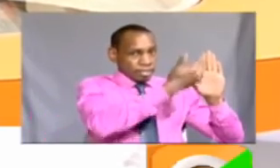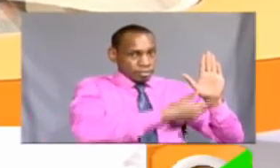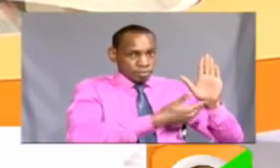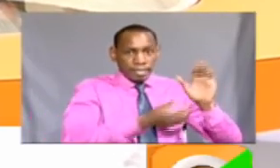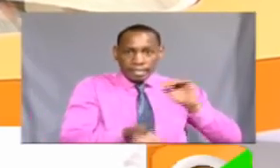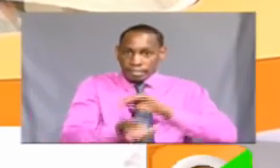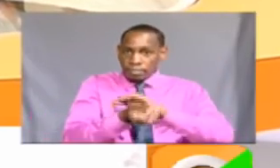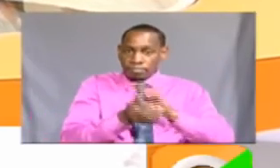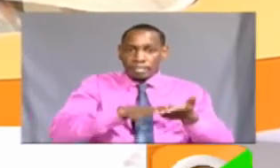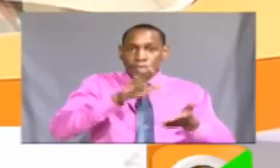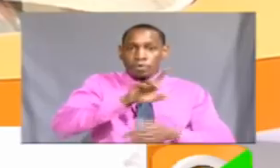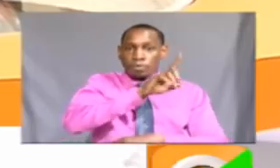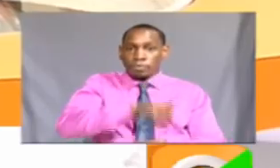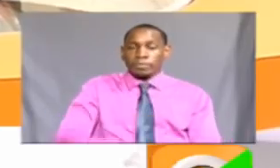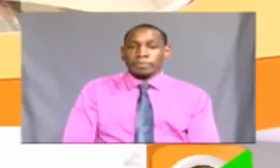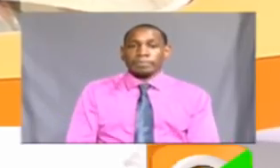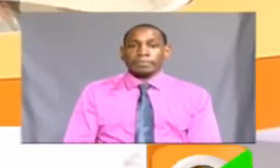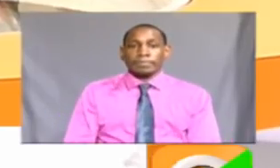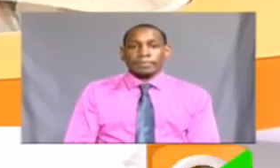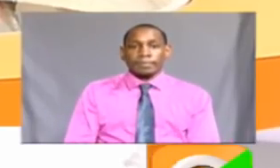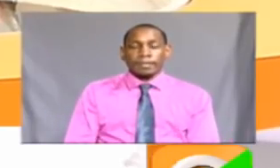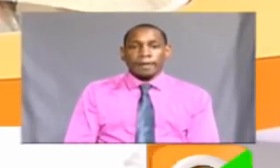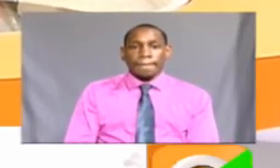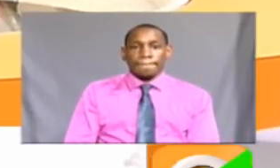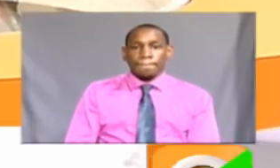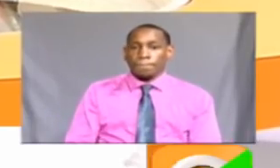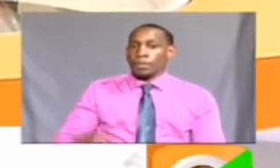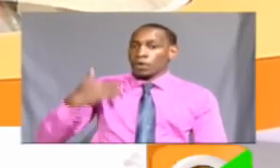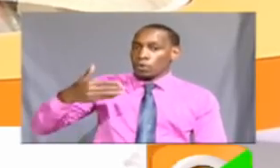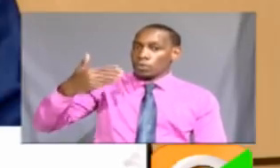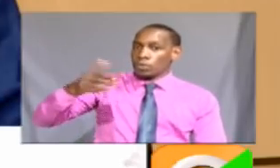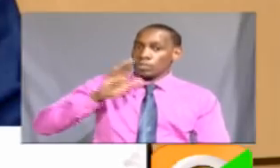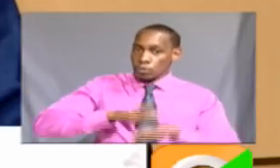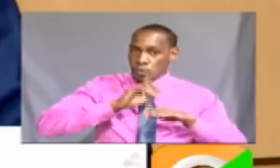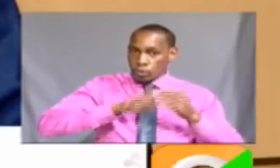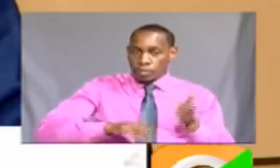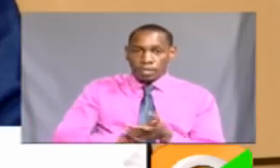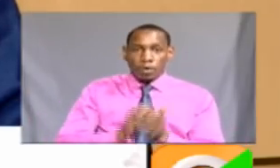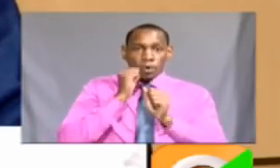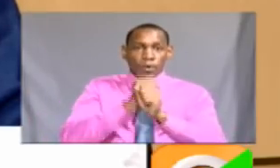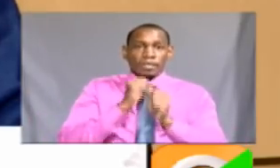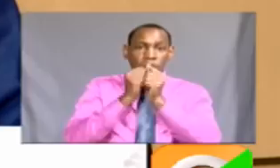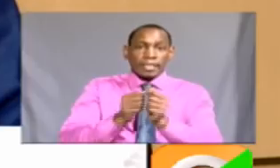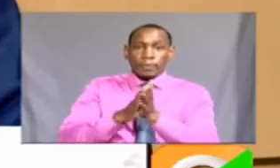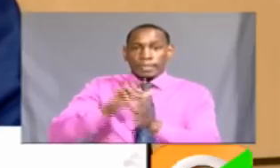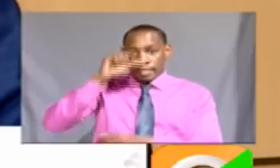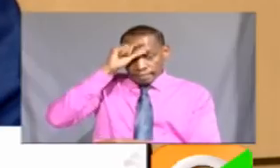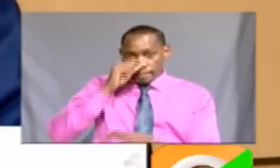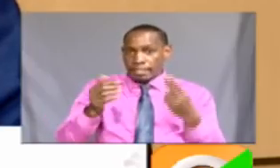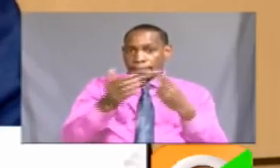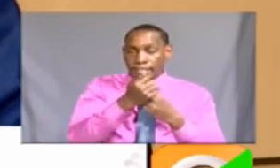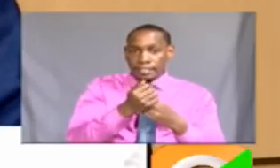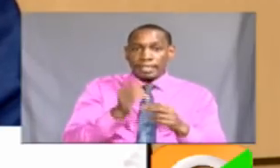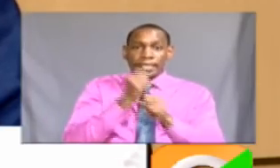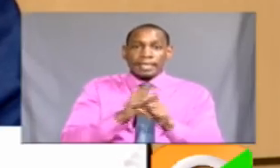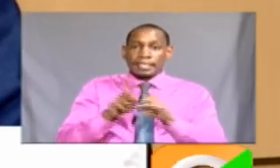cleared up? Oh, it's always good to to work with government in partnership, and we've